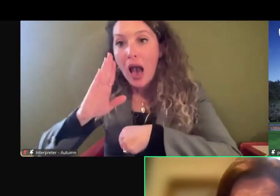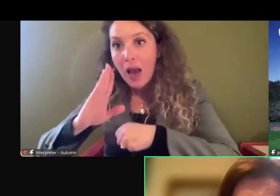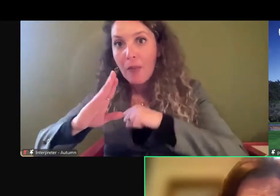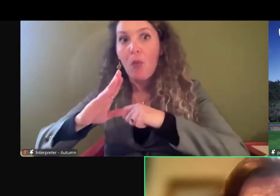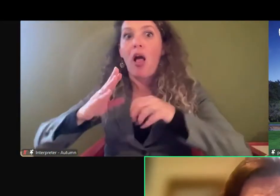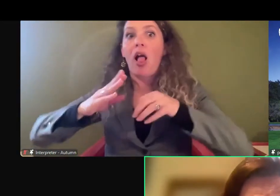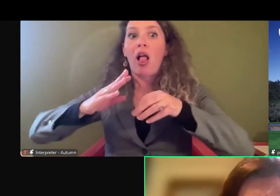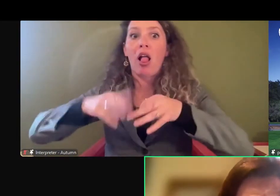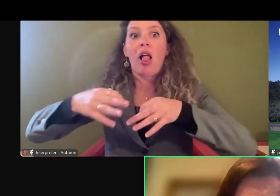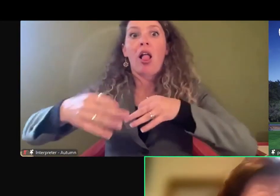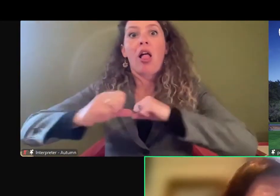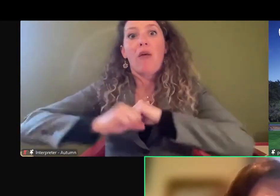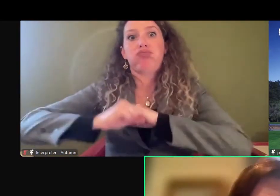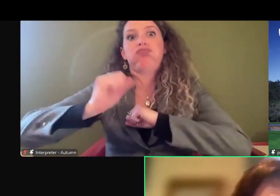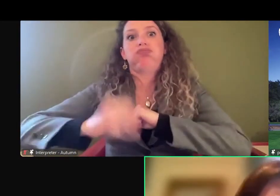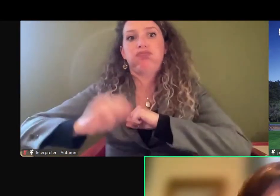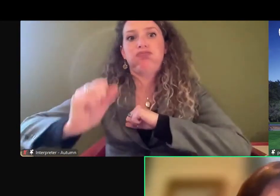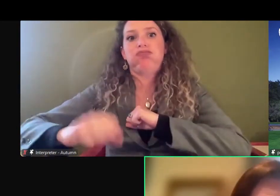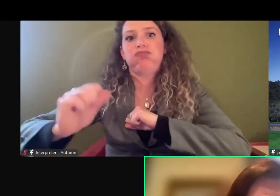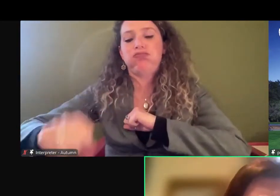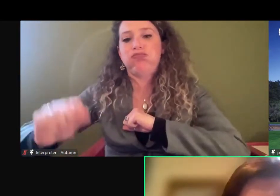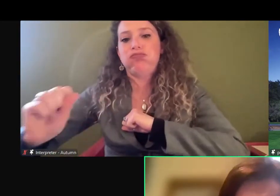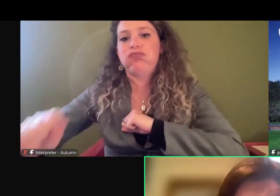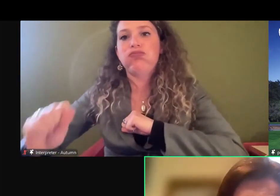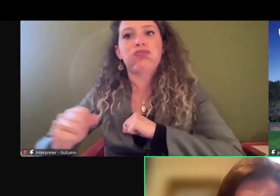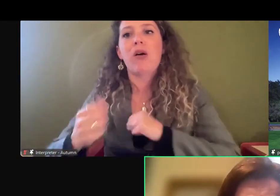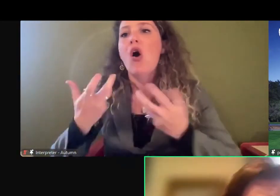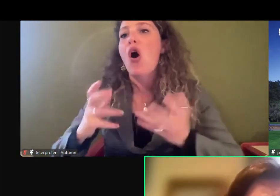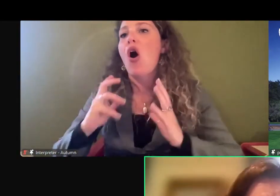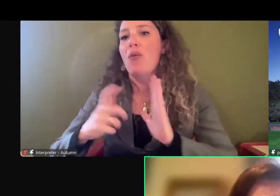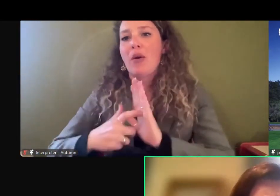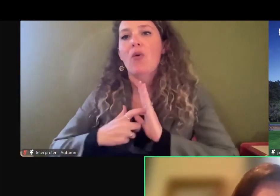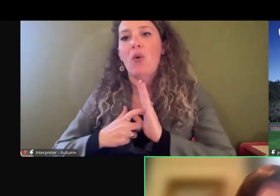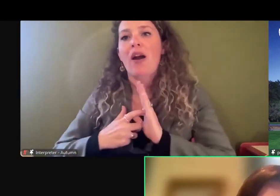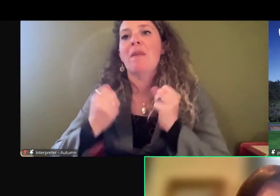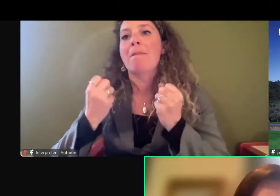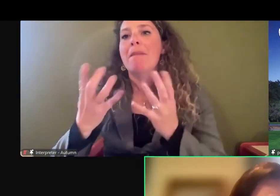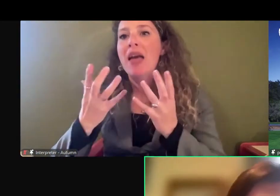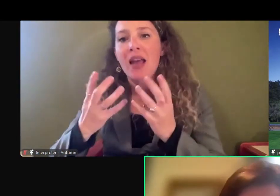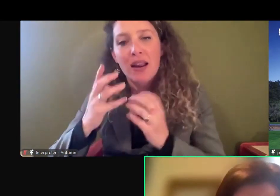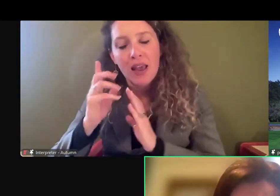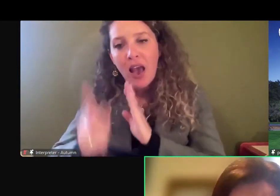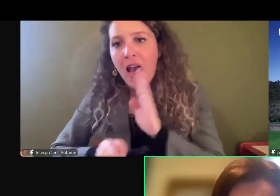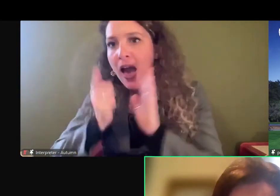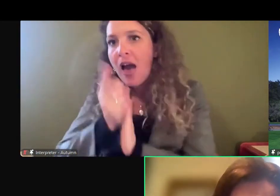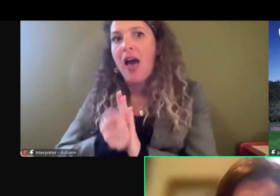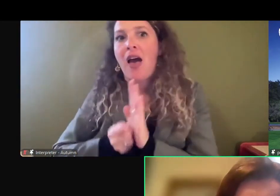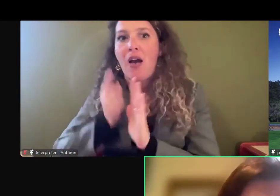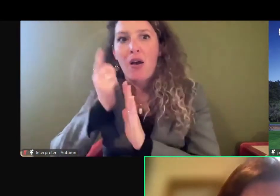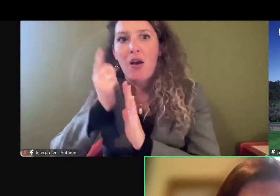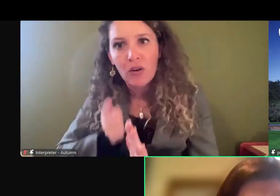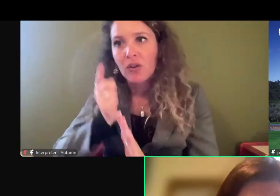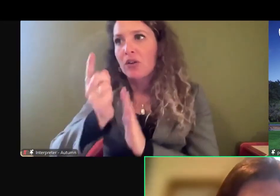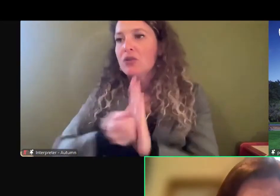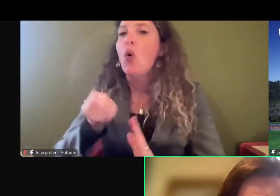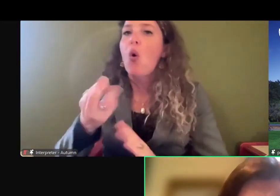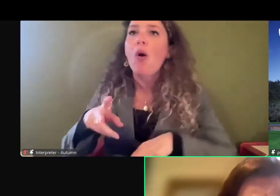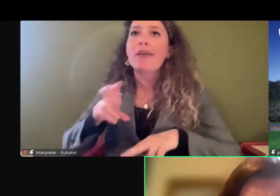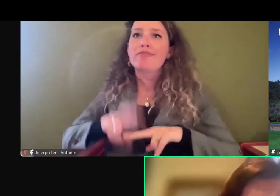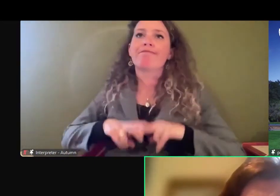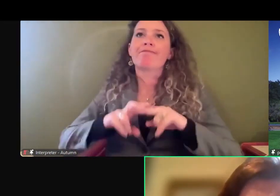already take people, hours to get through on the phone, or they come to the office and it's hours of waiting for someone